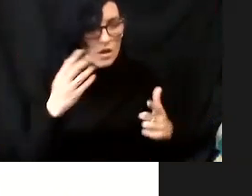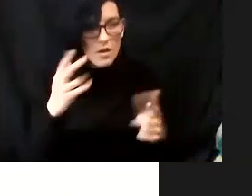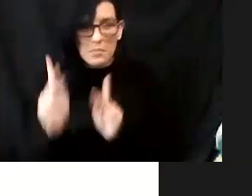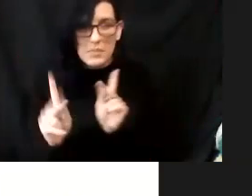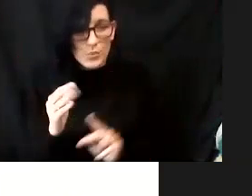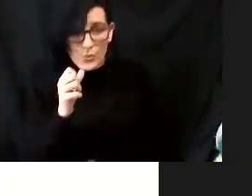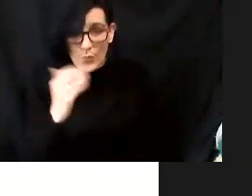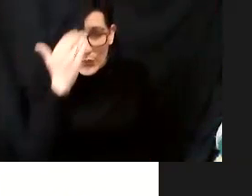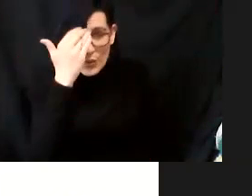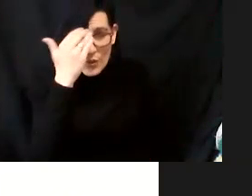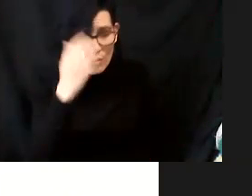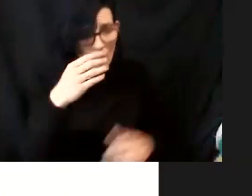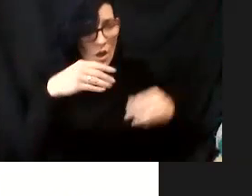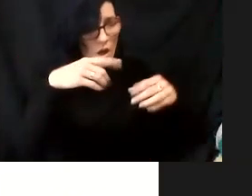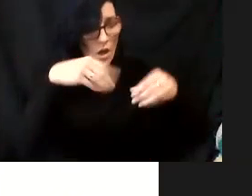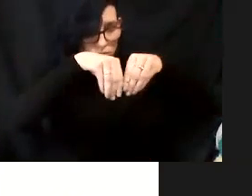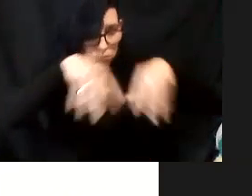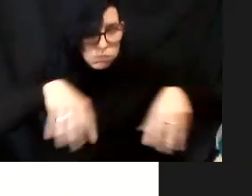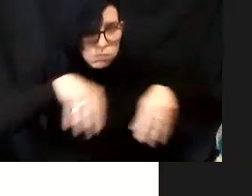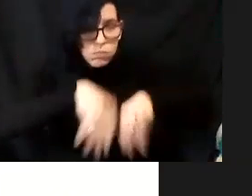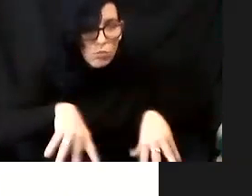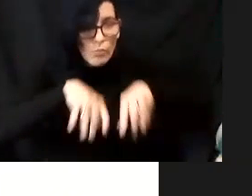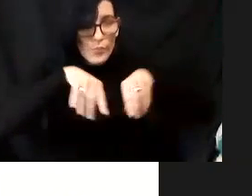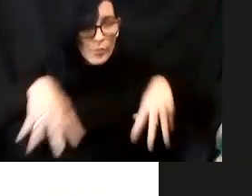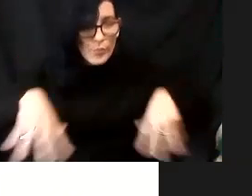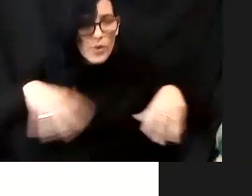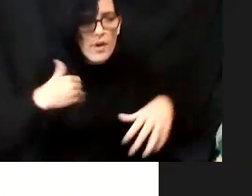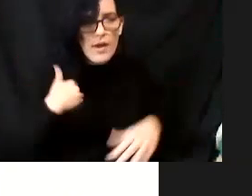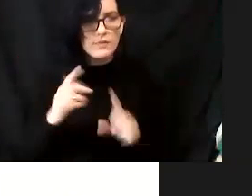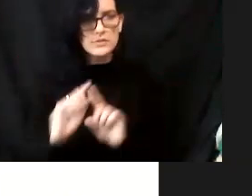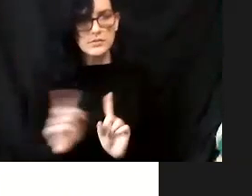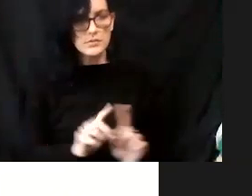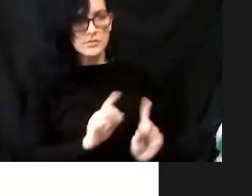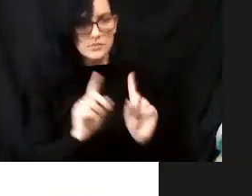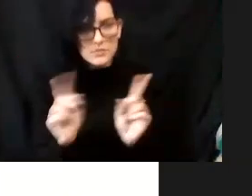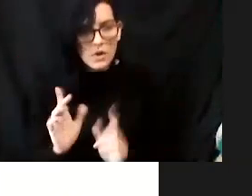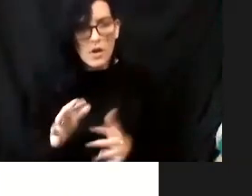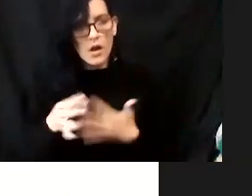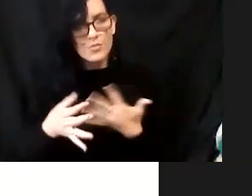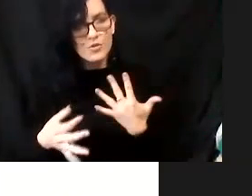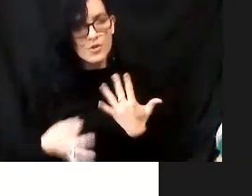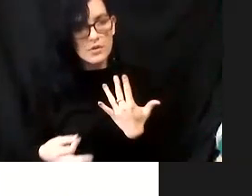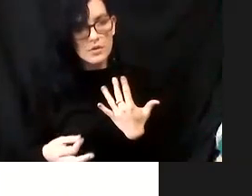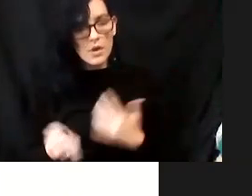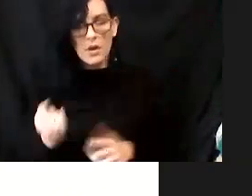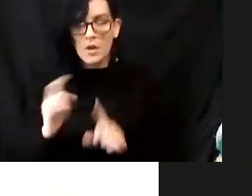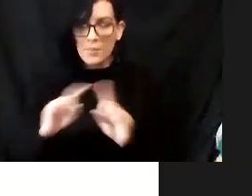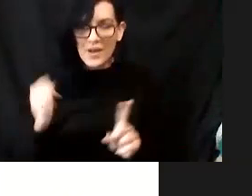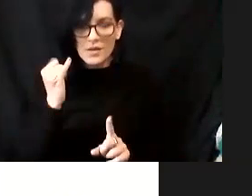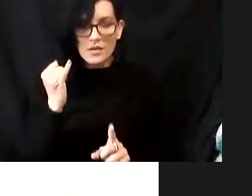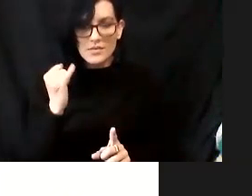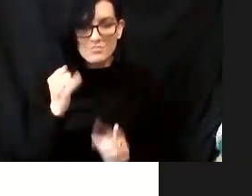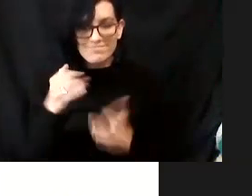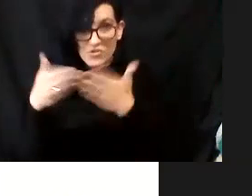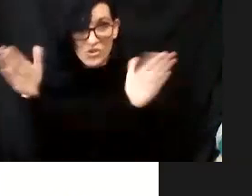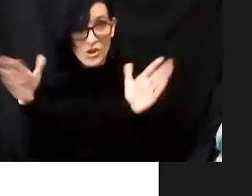And even if you have some general information, hey, that might apply to me. you can give us a call. You